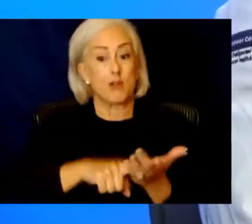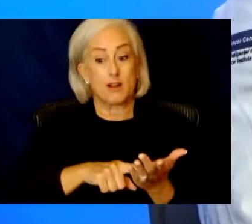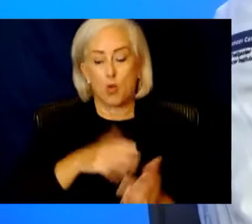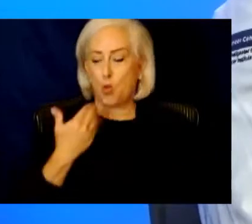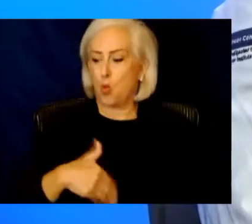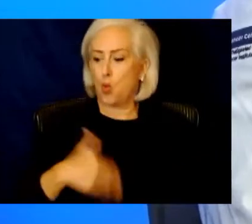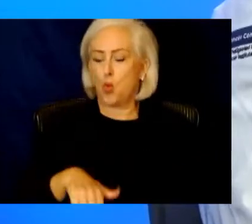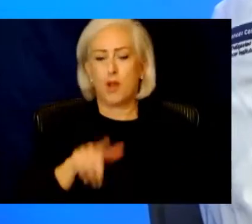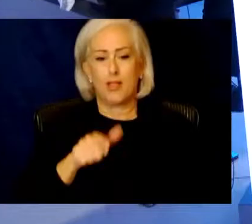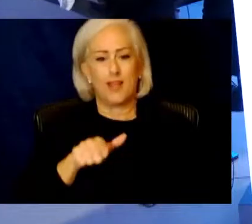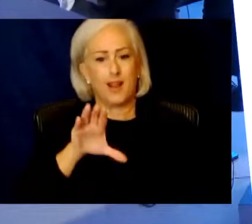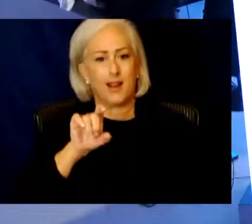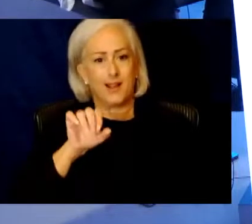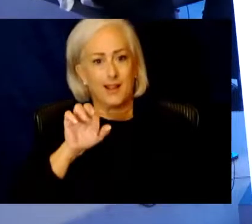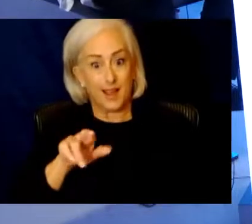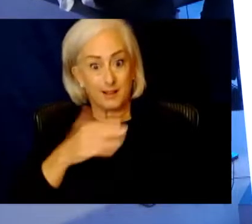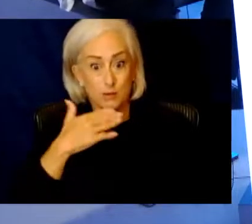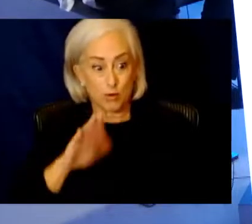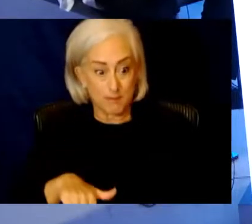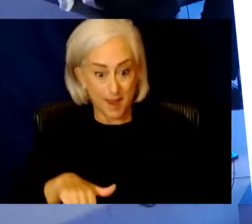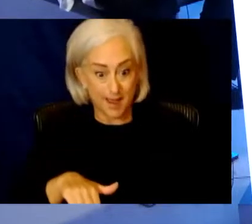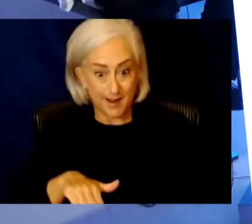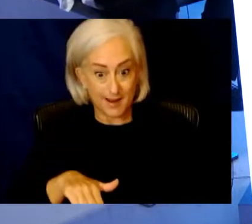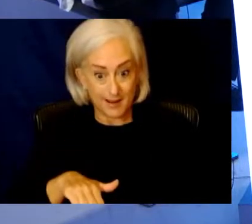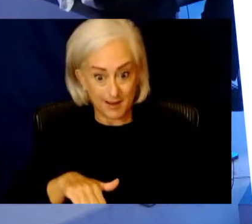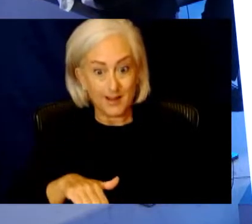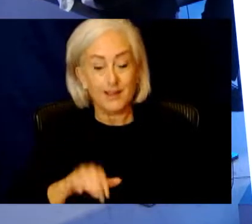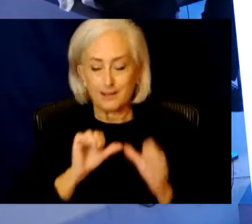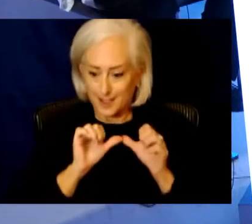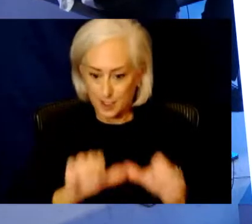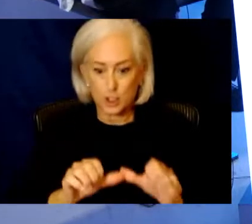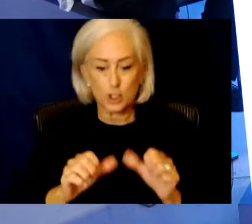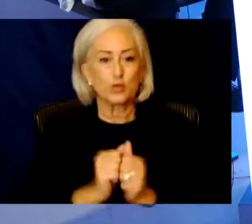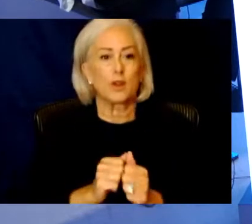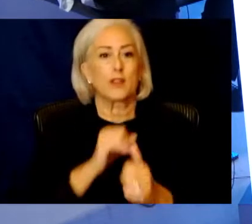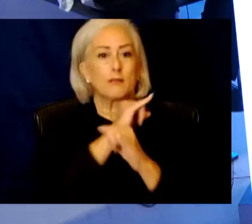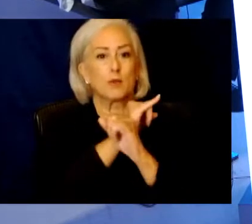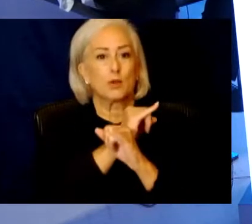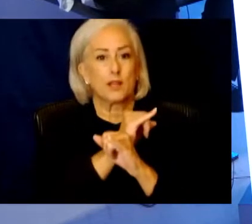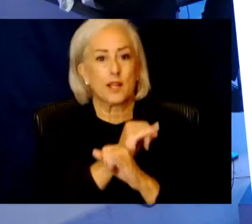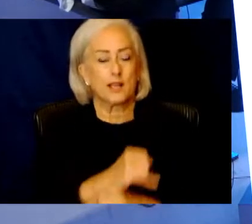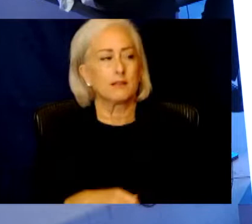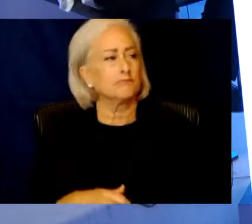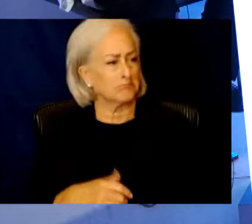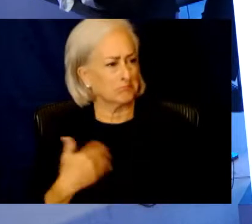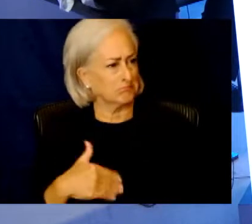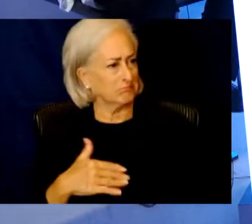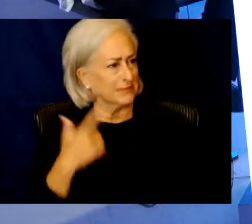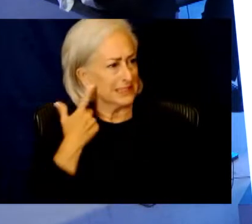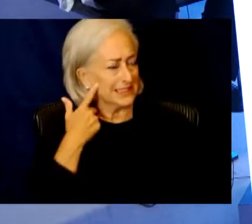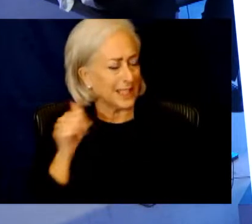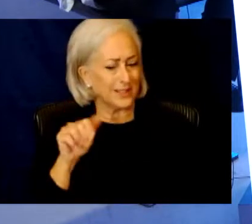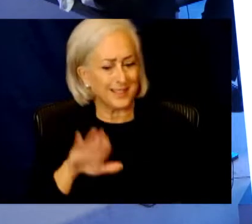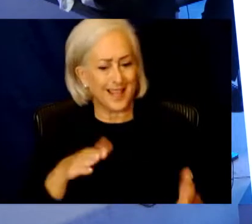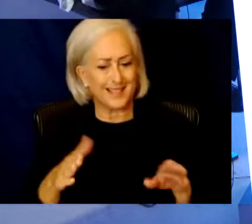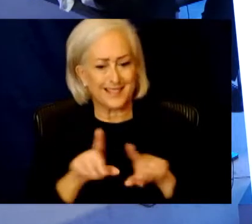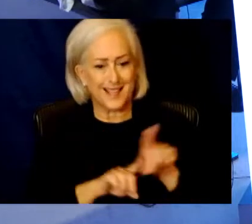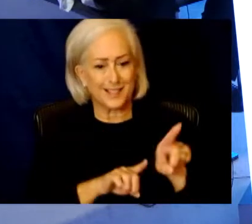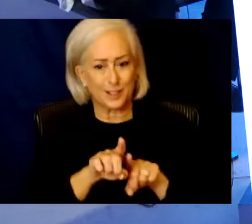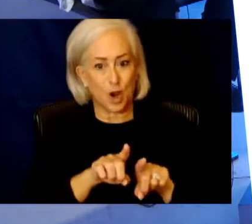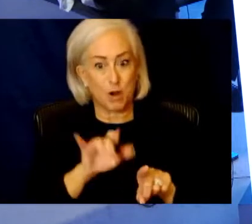tumor immunity. Okay, so that's a pretty big deal, and it does kind of sound like the Death Star, but I guess it works. Maybe the Death Star for our cancer. That's pretty